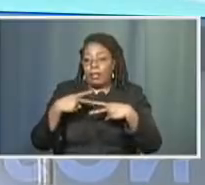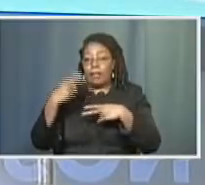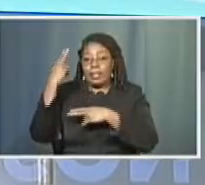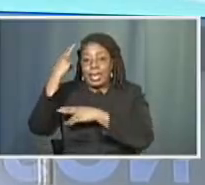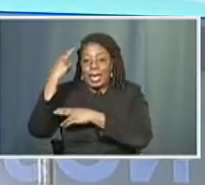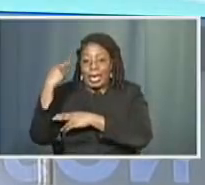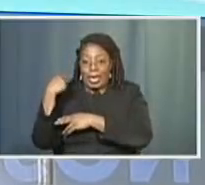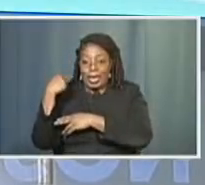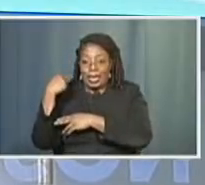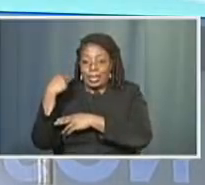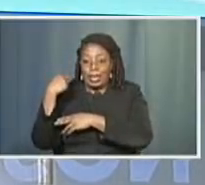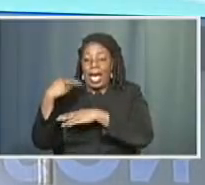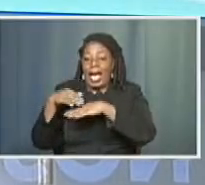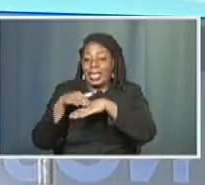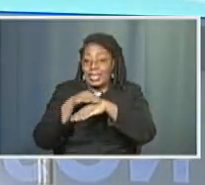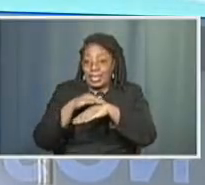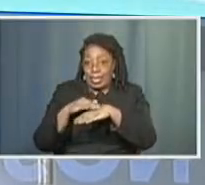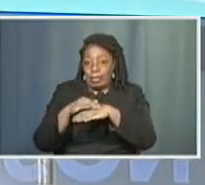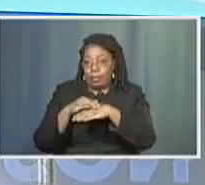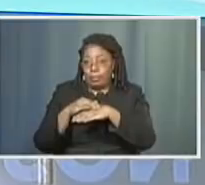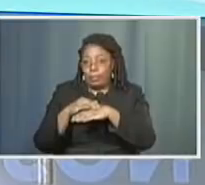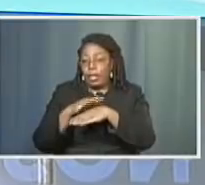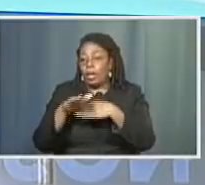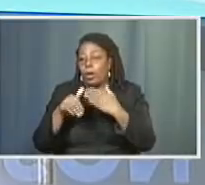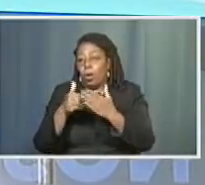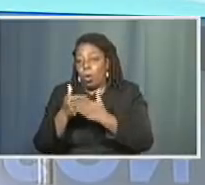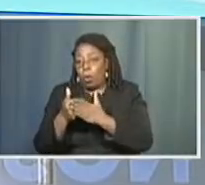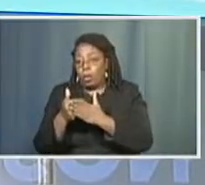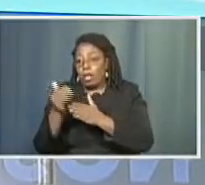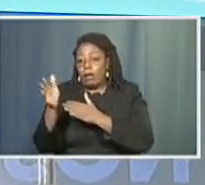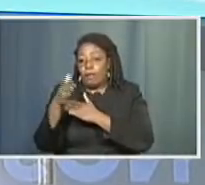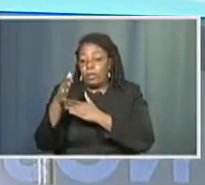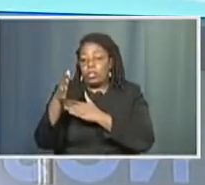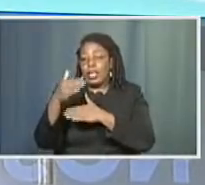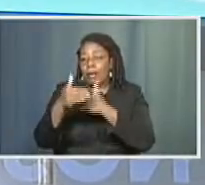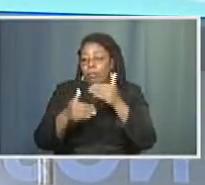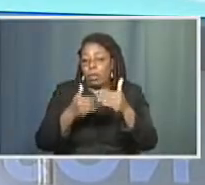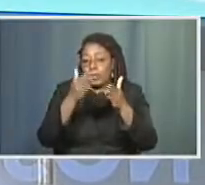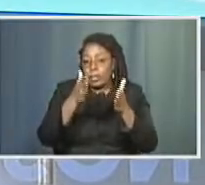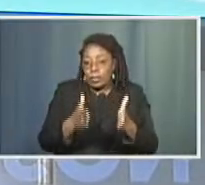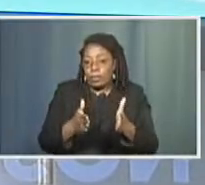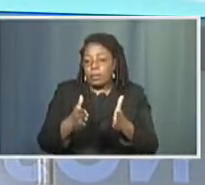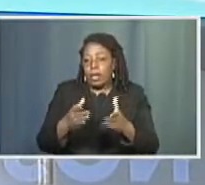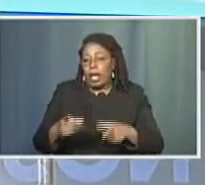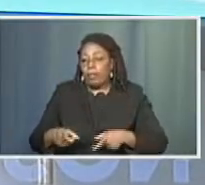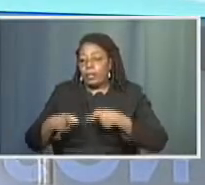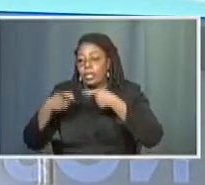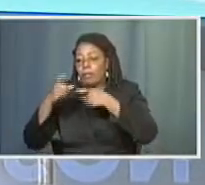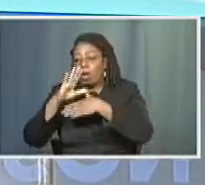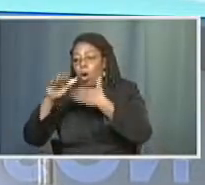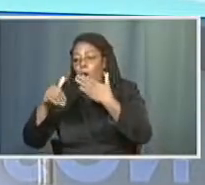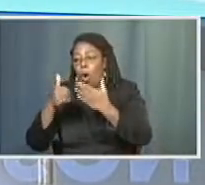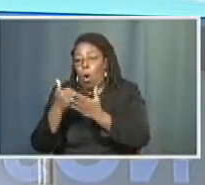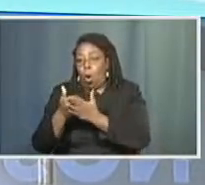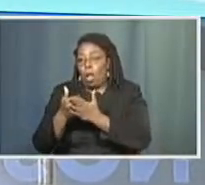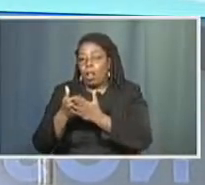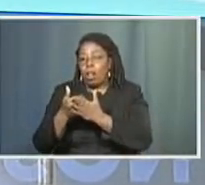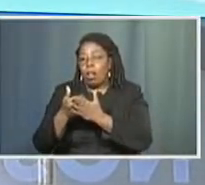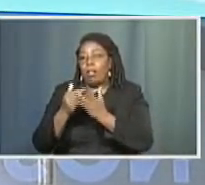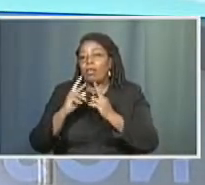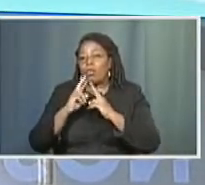head, tail, and skin intact. Also, fishers and processors are requested to submit reports of their Nassau